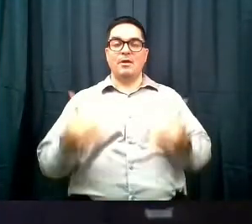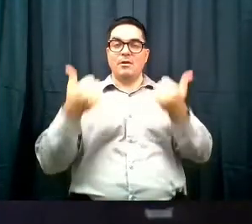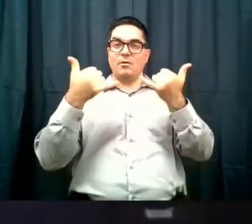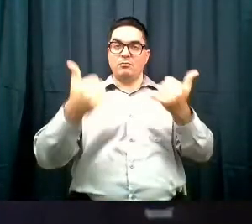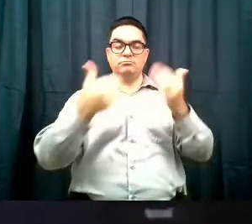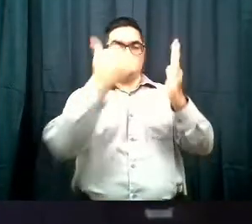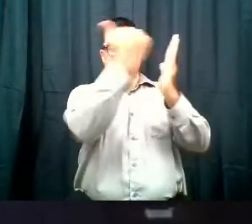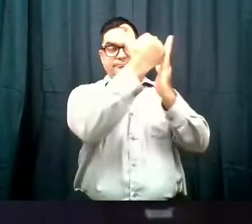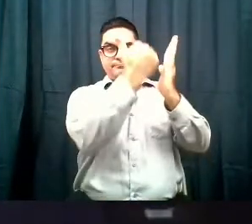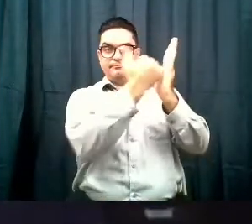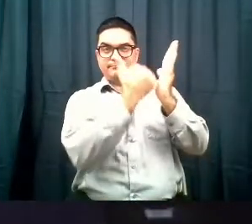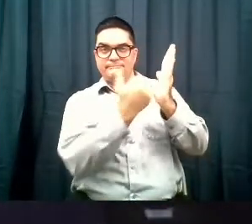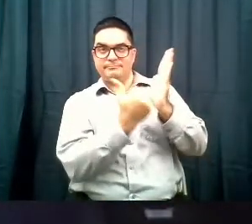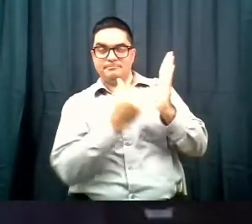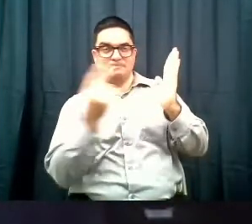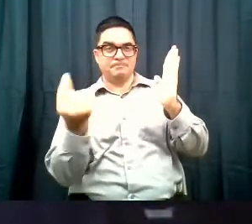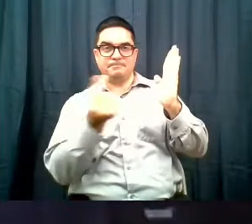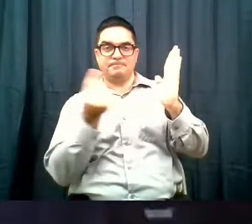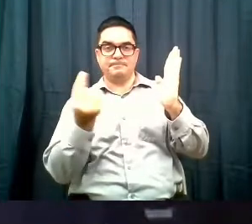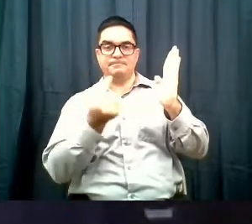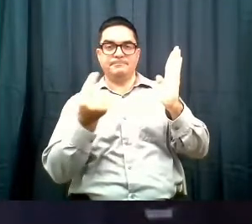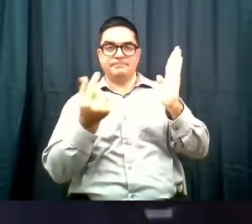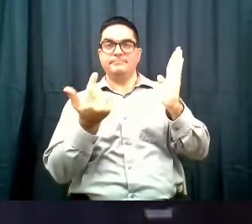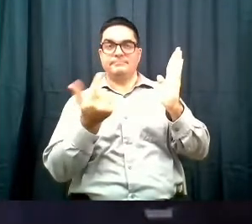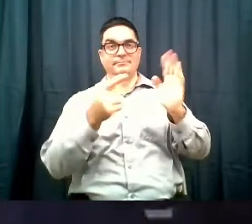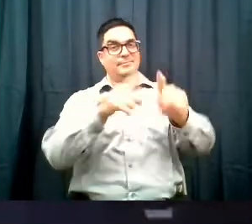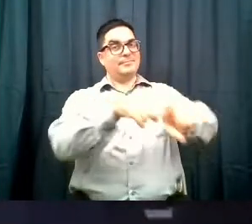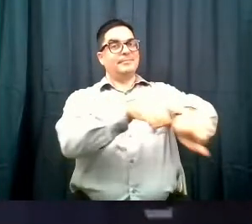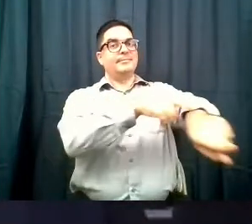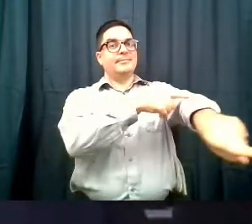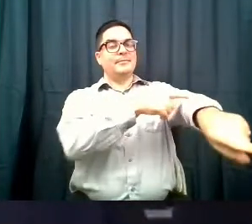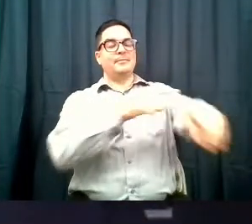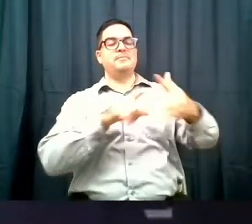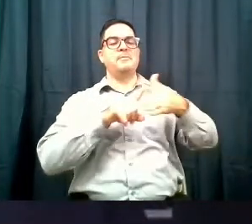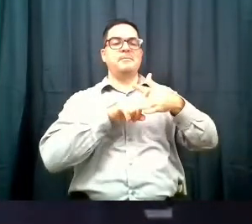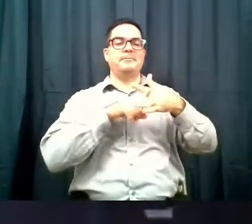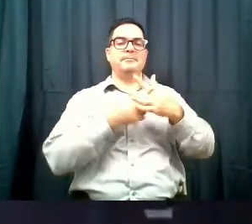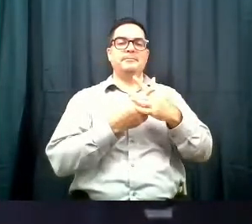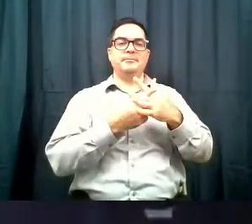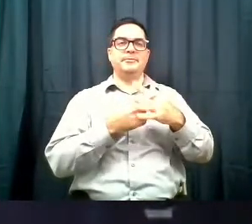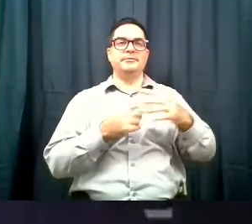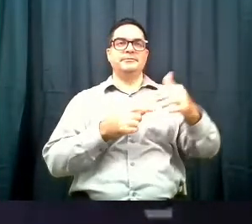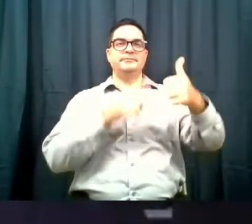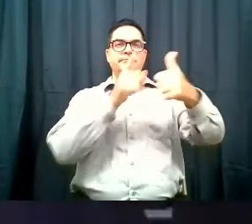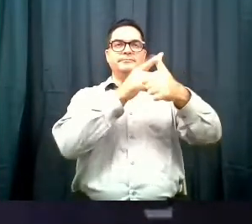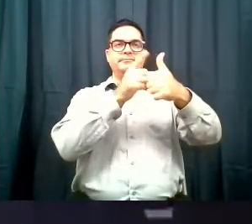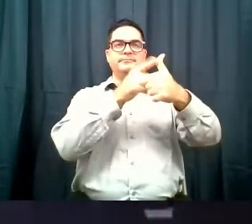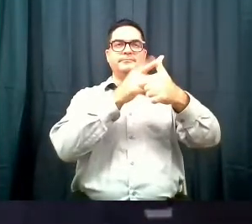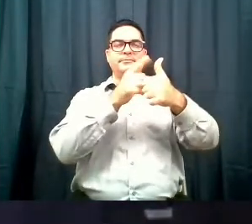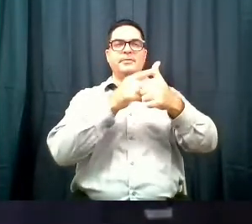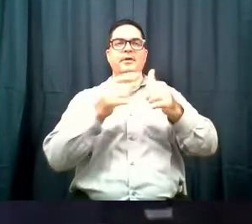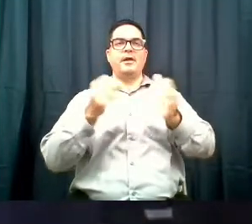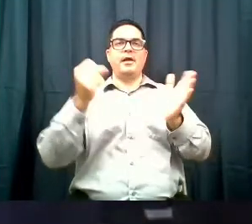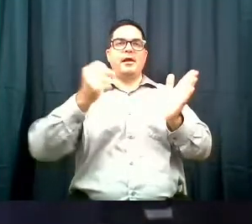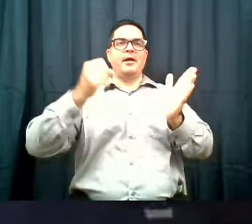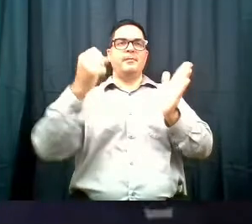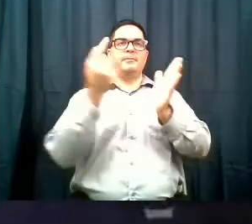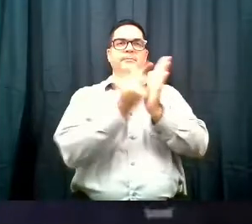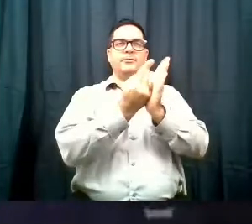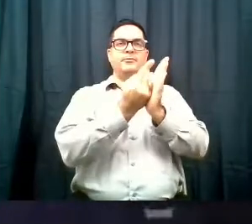again have a fairly lengthy agenda. We'll start with approval of minutes from the last public